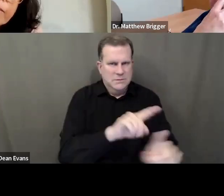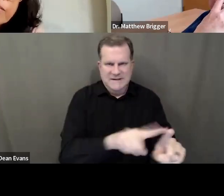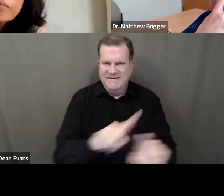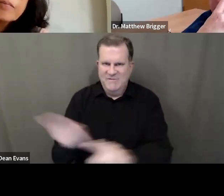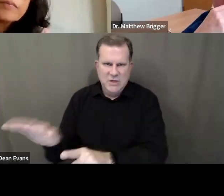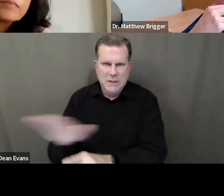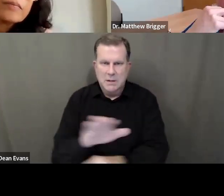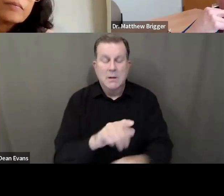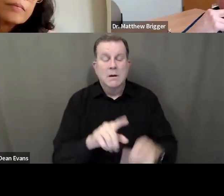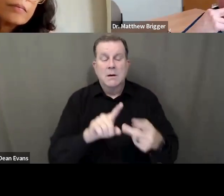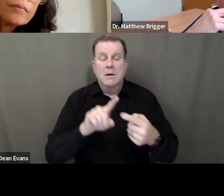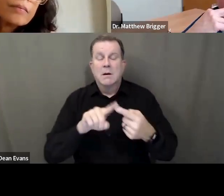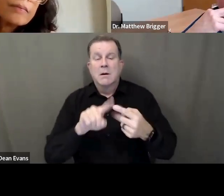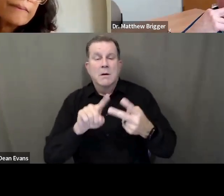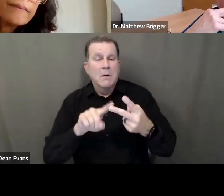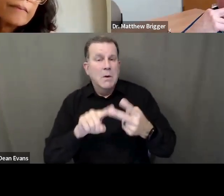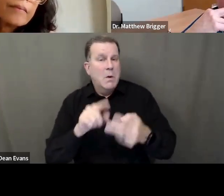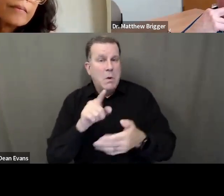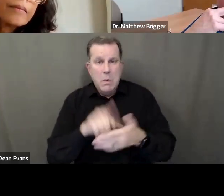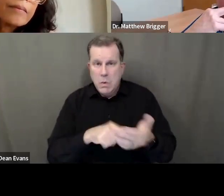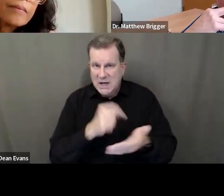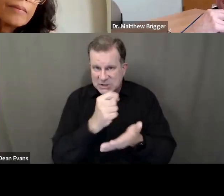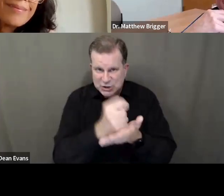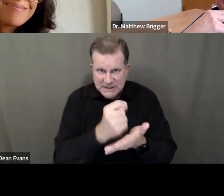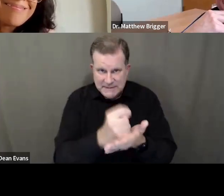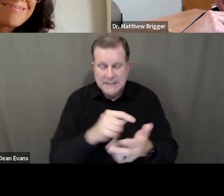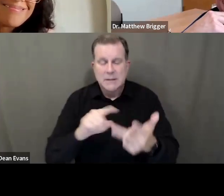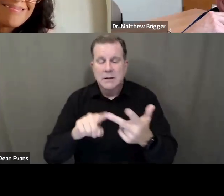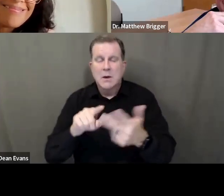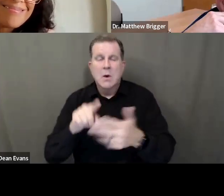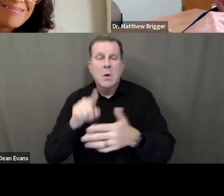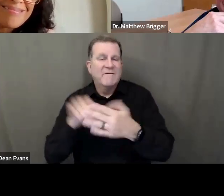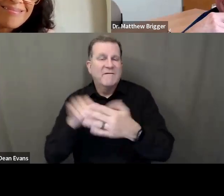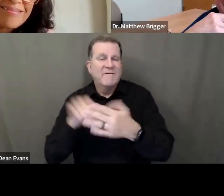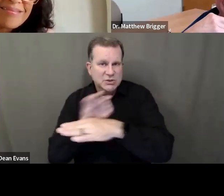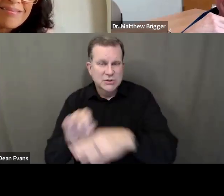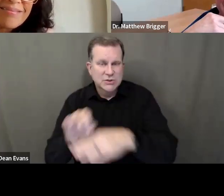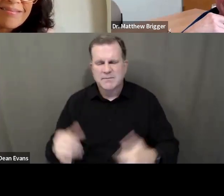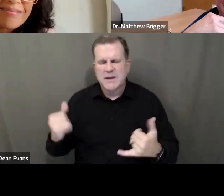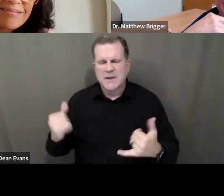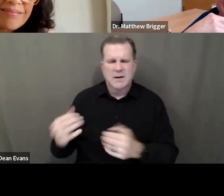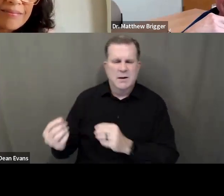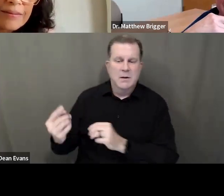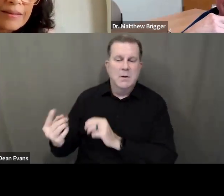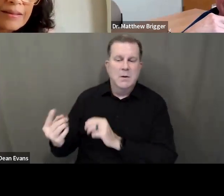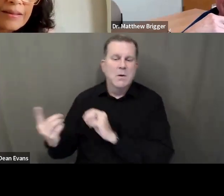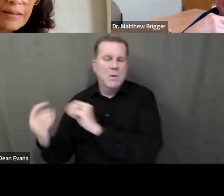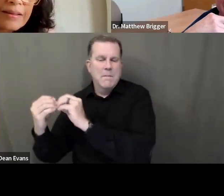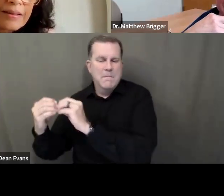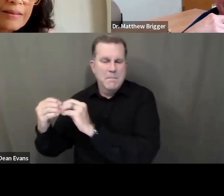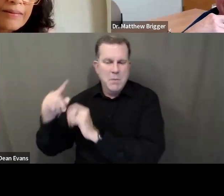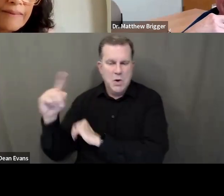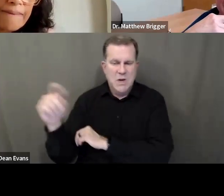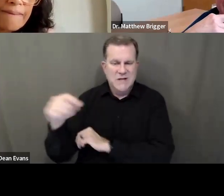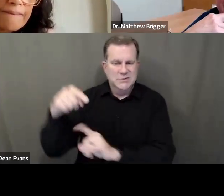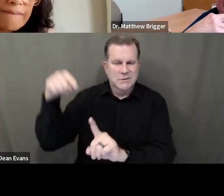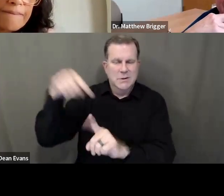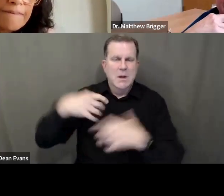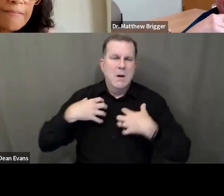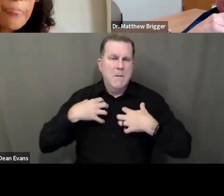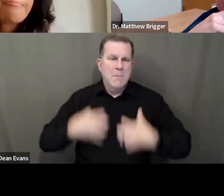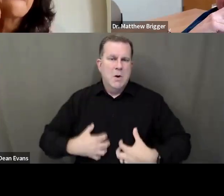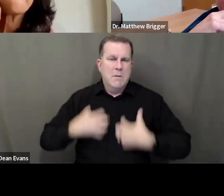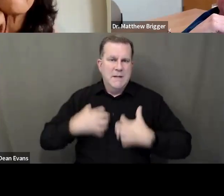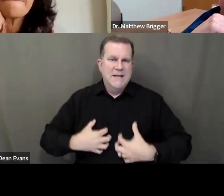is. All right. We have a lot of good questions. We have one now regarding pulmonary management.